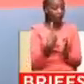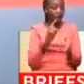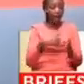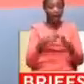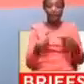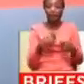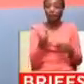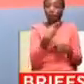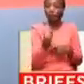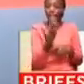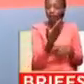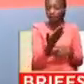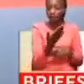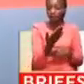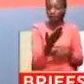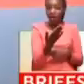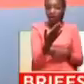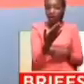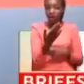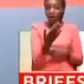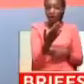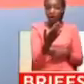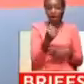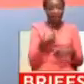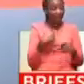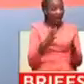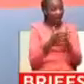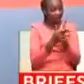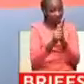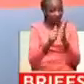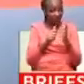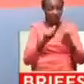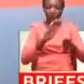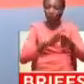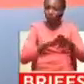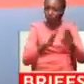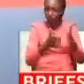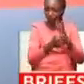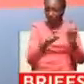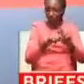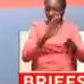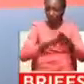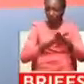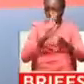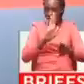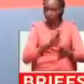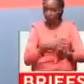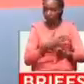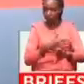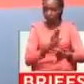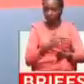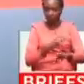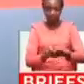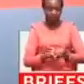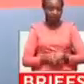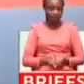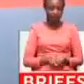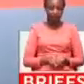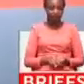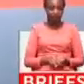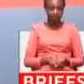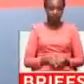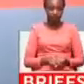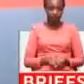around them, they have a good ear for talent. They have a good ear for good music. You know, they can tell when somebody knows how to make good records.